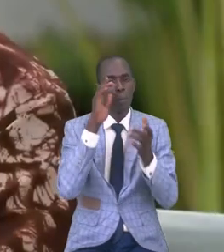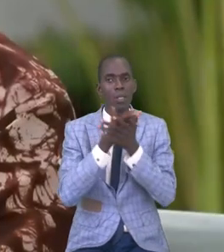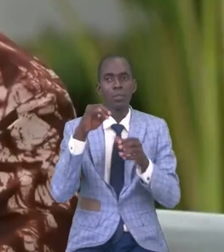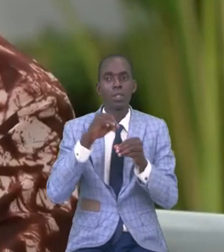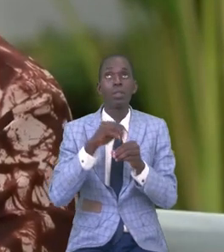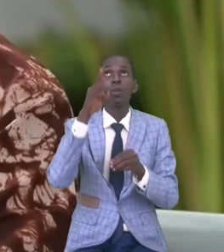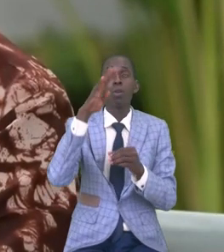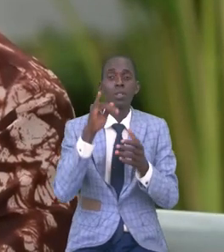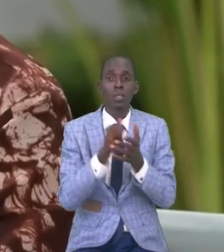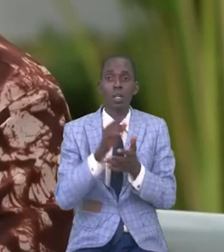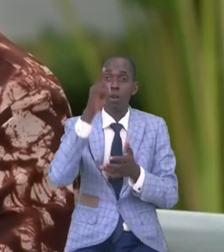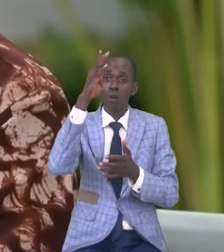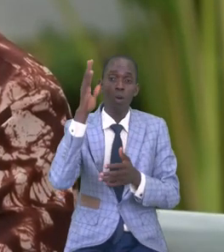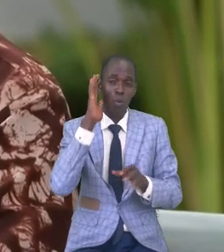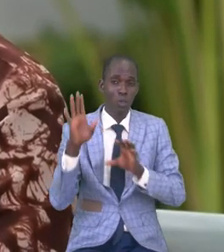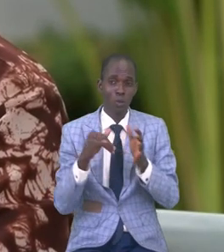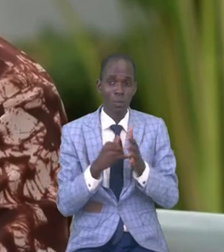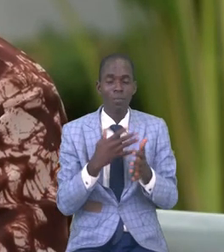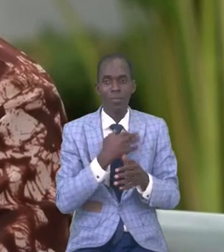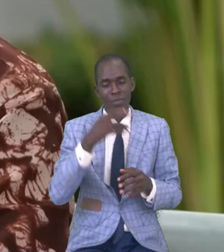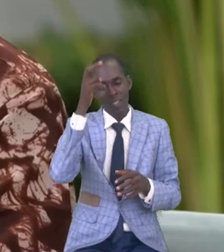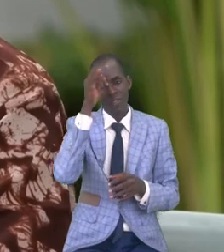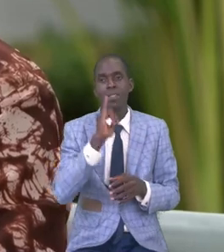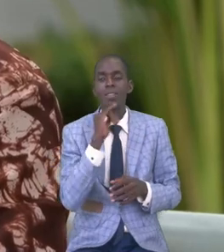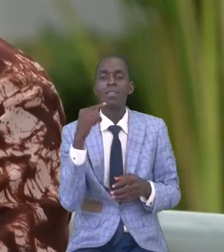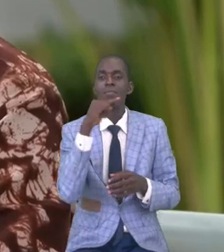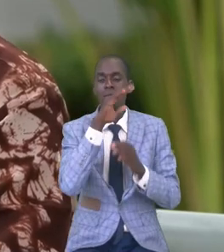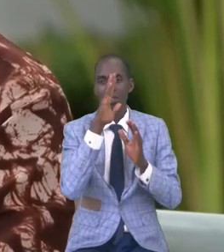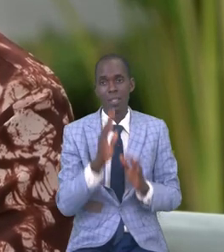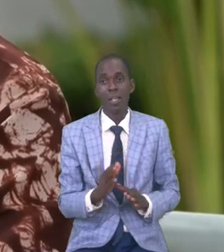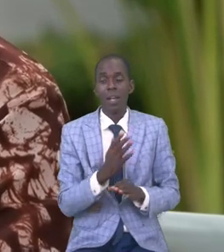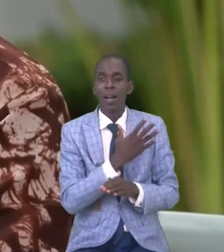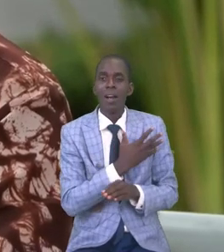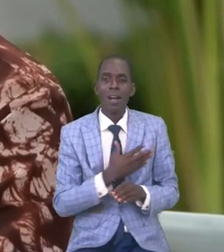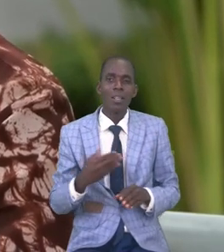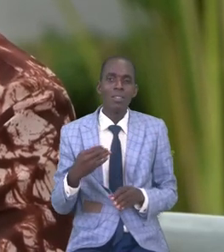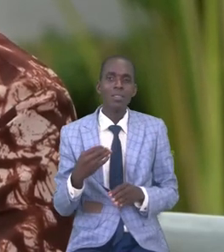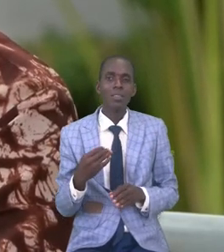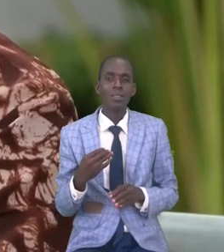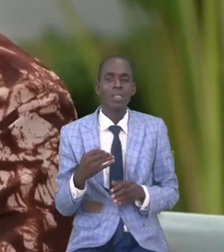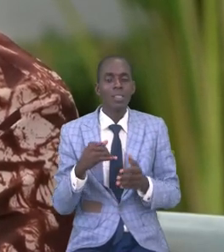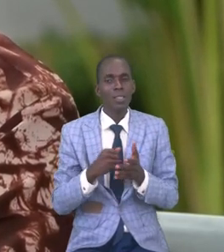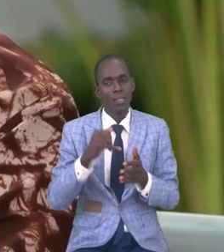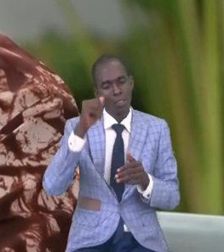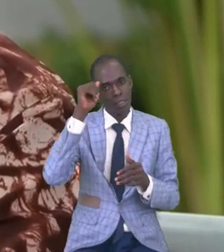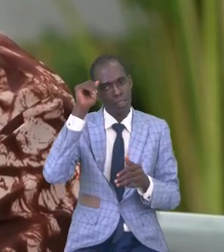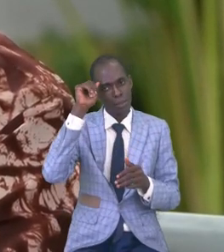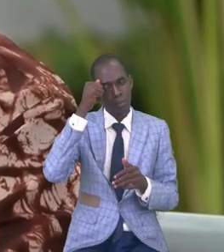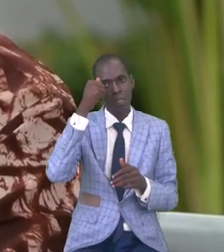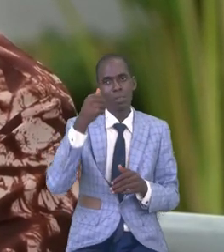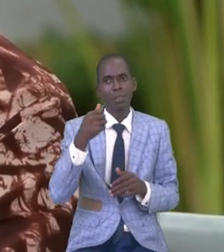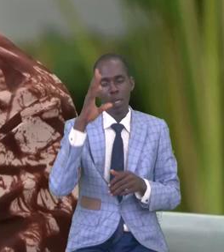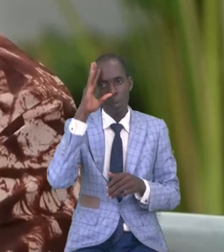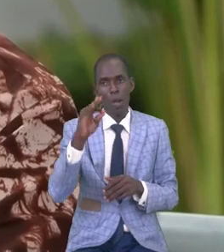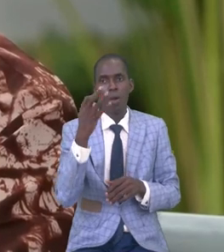God will do it, and the devil is a liar. So it reminds me of the testimony